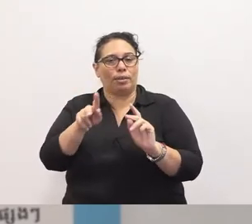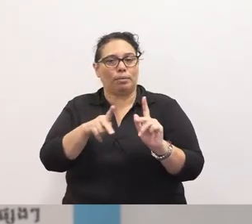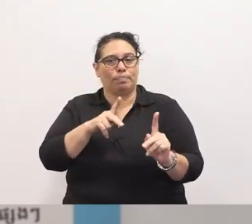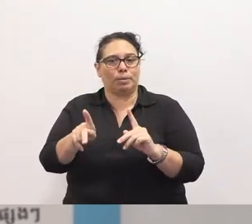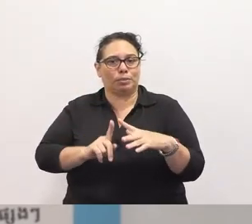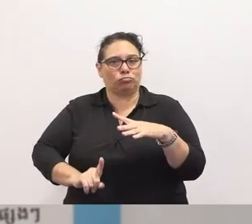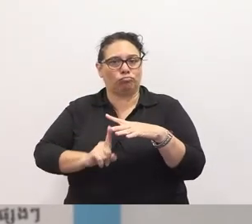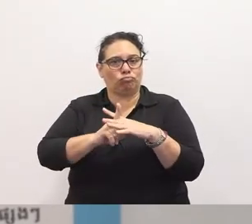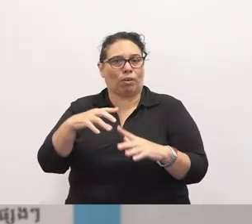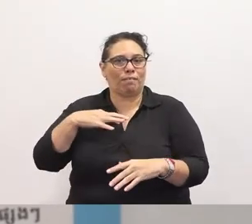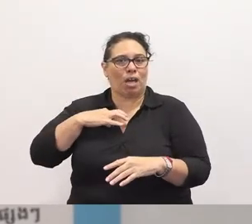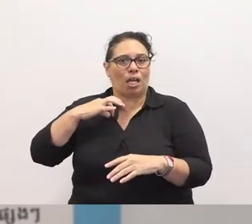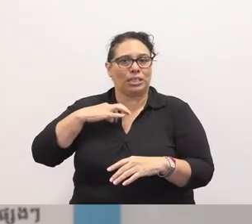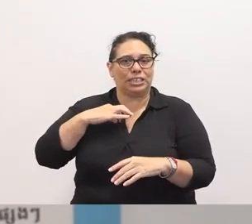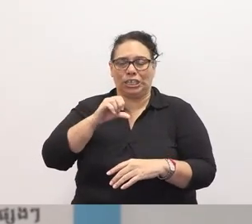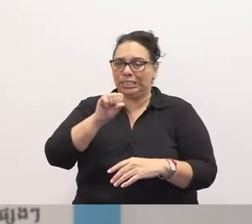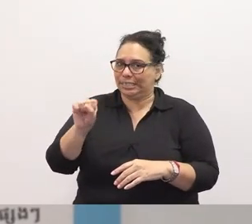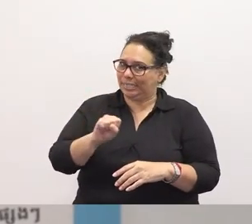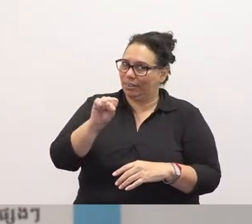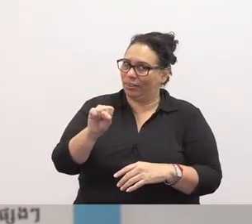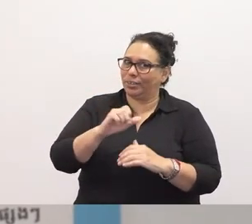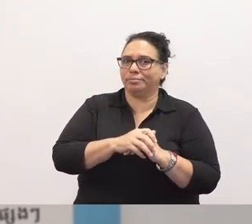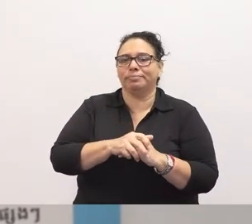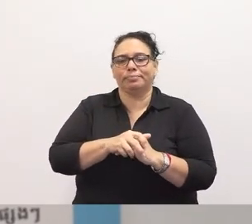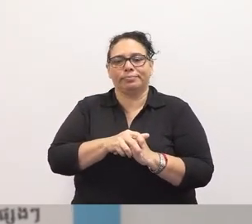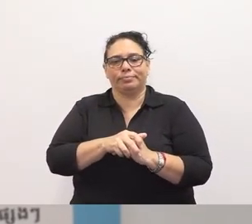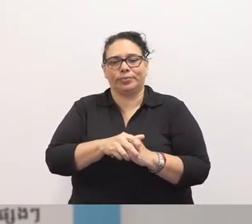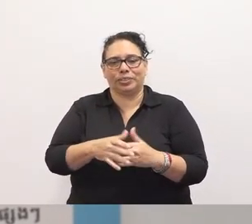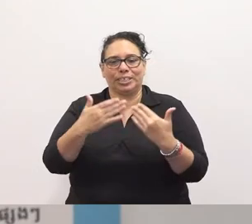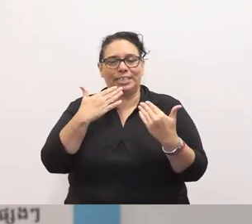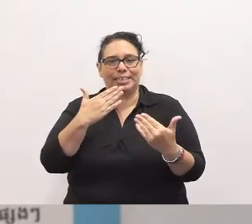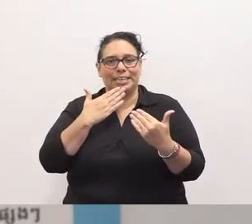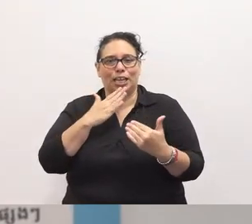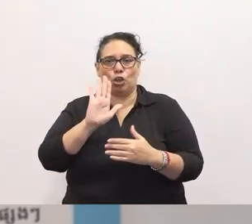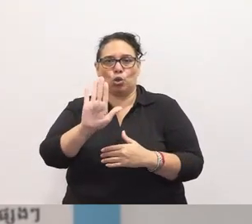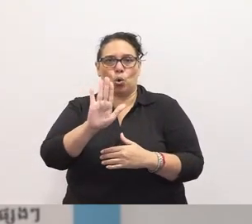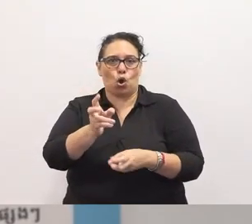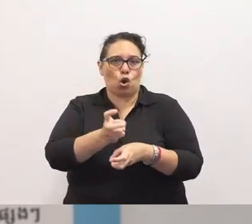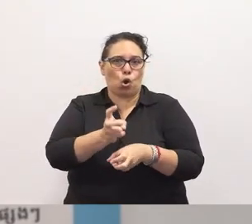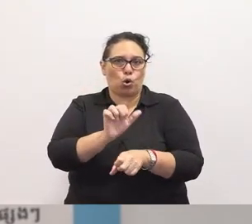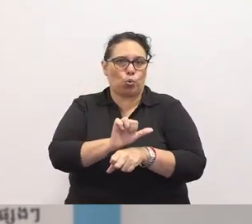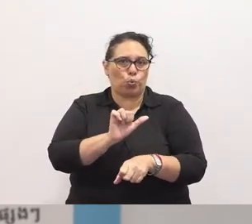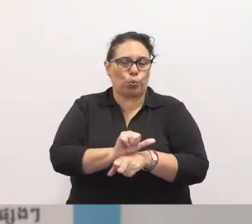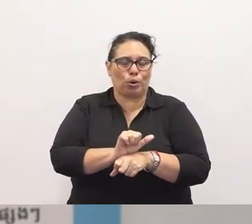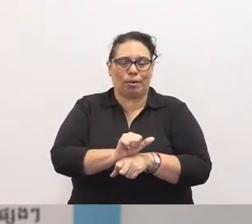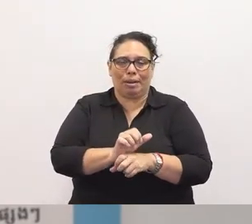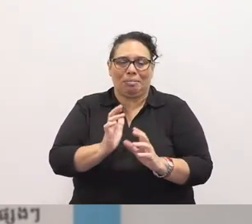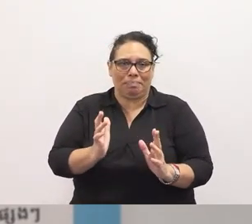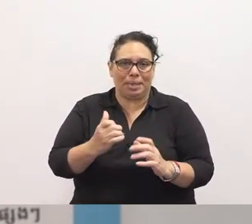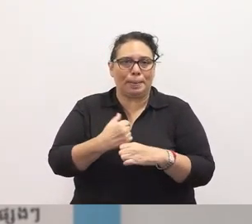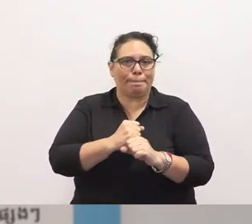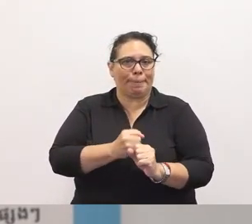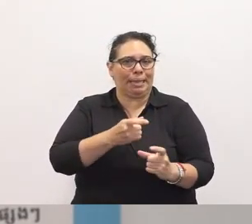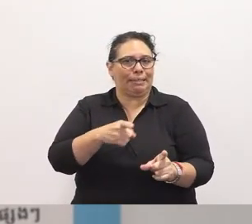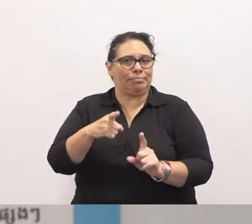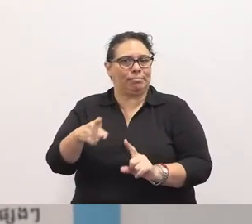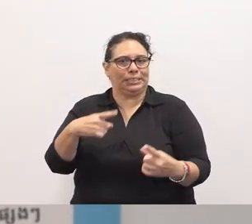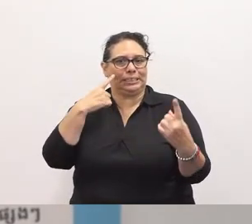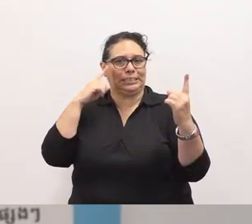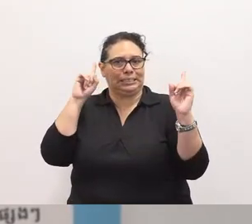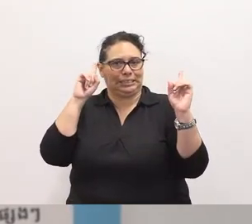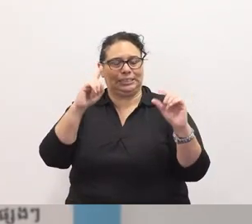there volunteering on a Saturday. So thank you, your hard work obviously made this event very